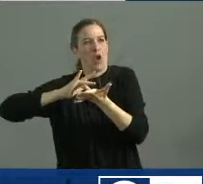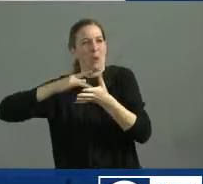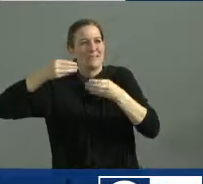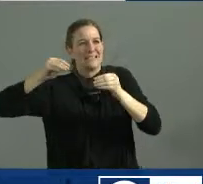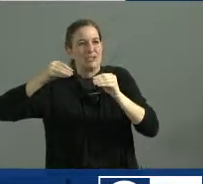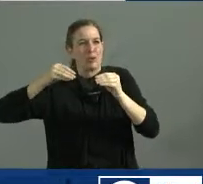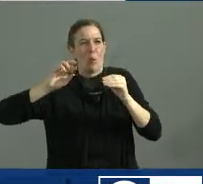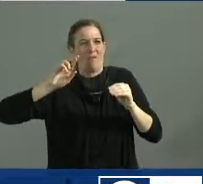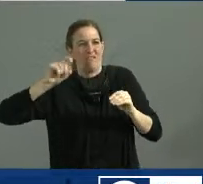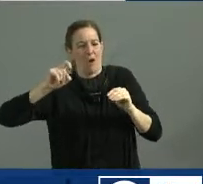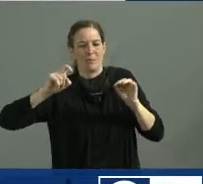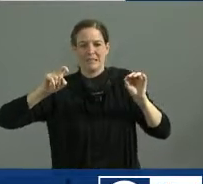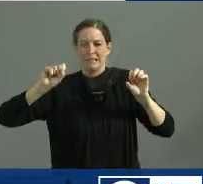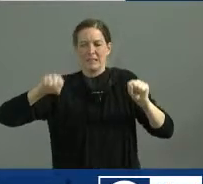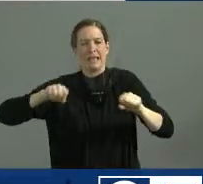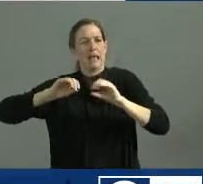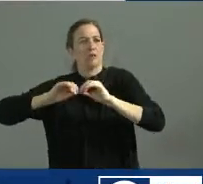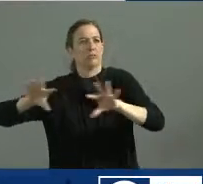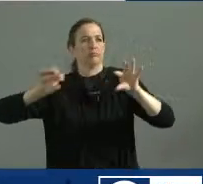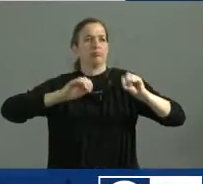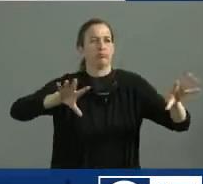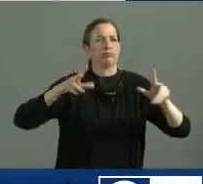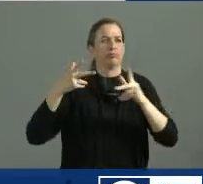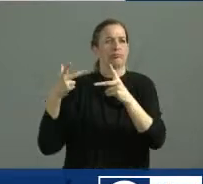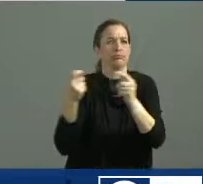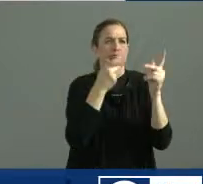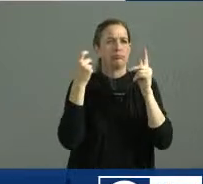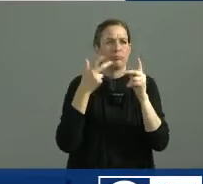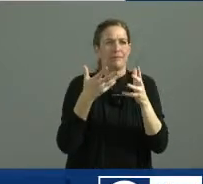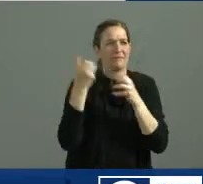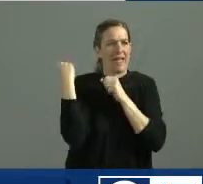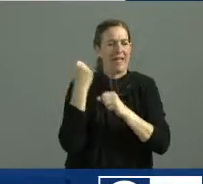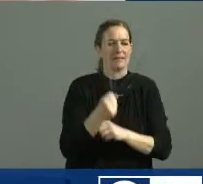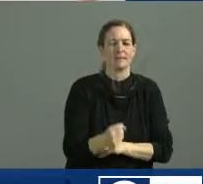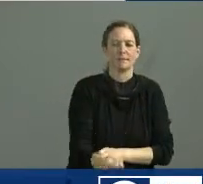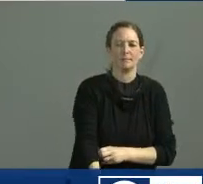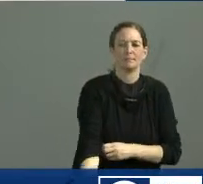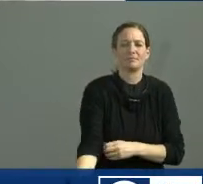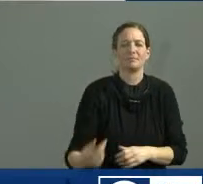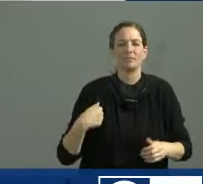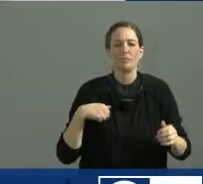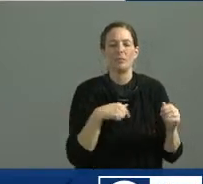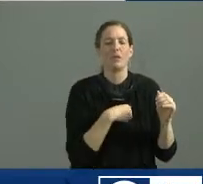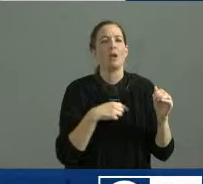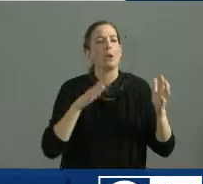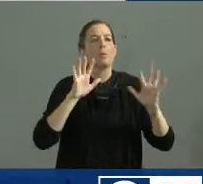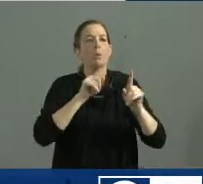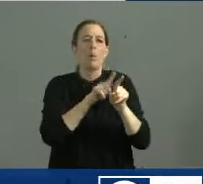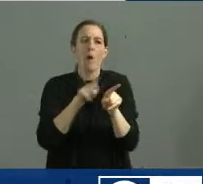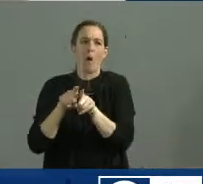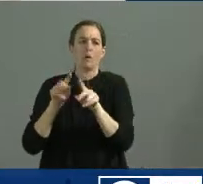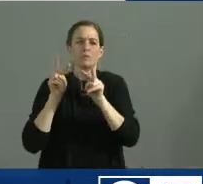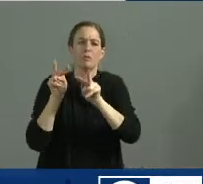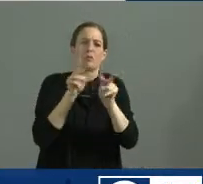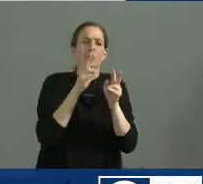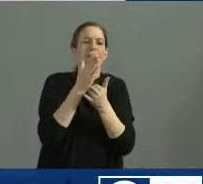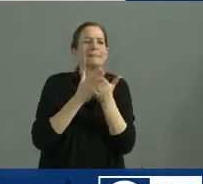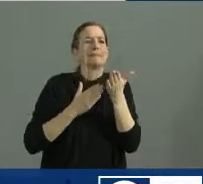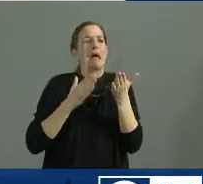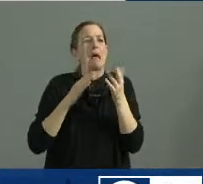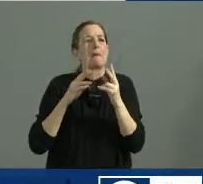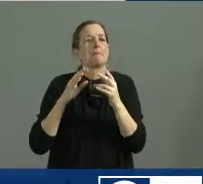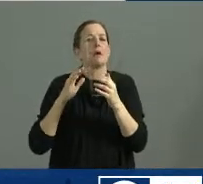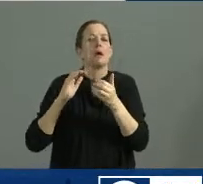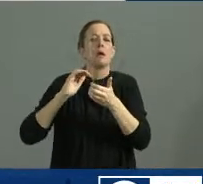that some of the partners have offered up some of those sites. We're really looking to make sure that we're geographically distributing them. And